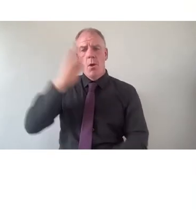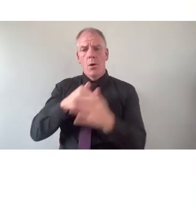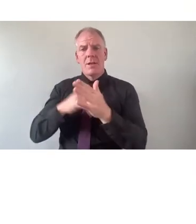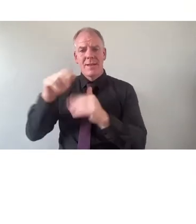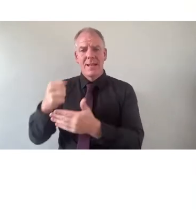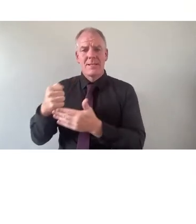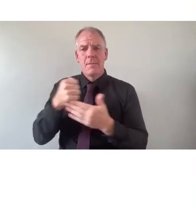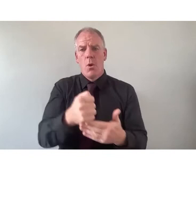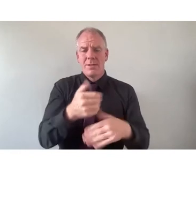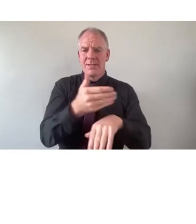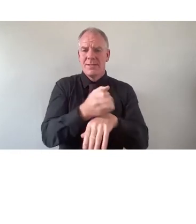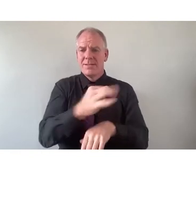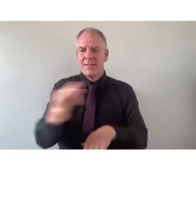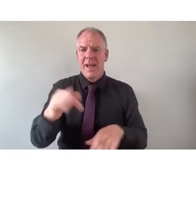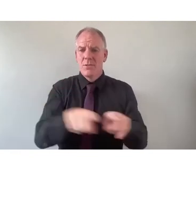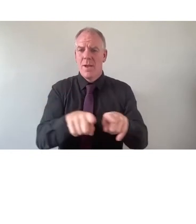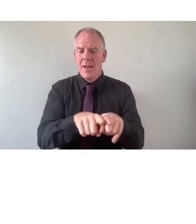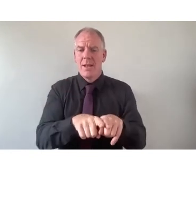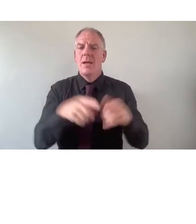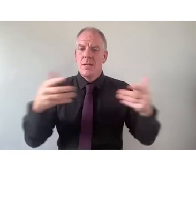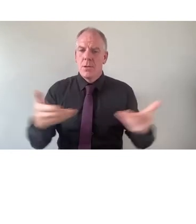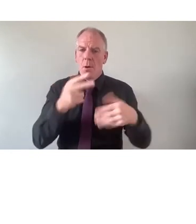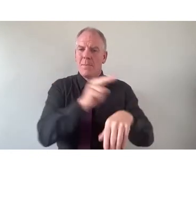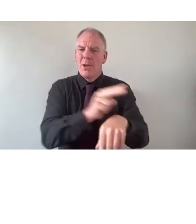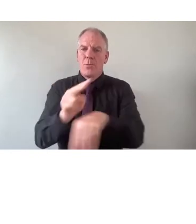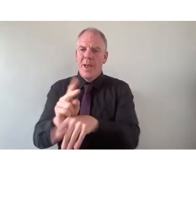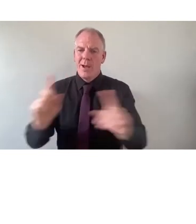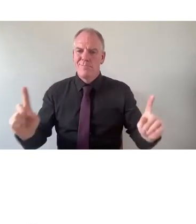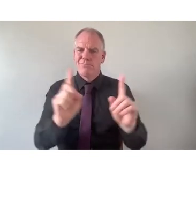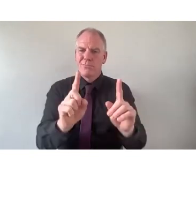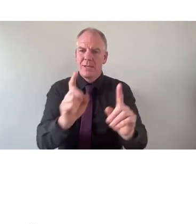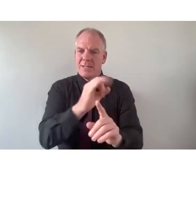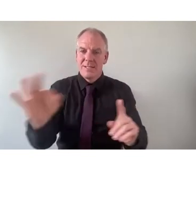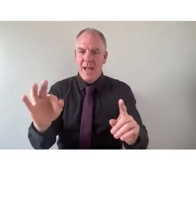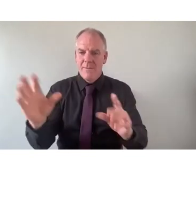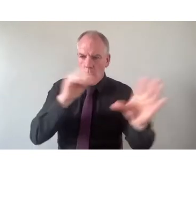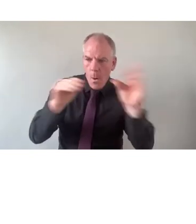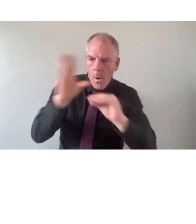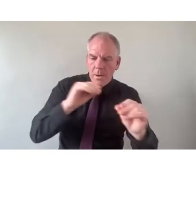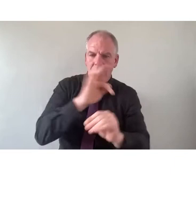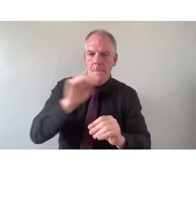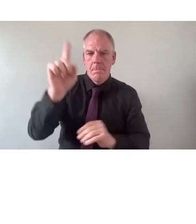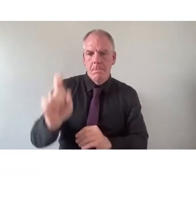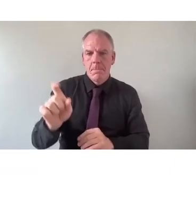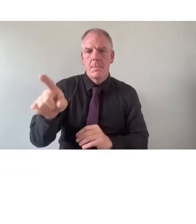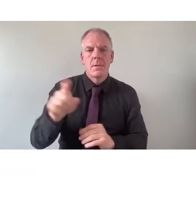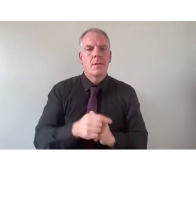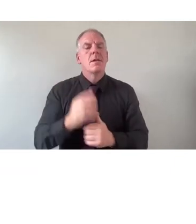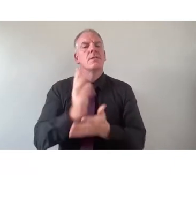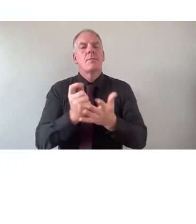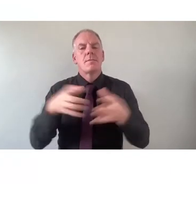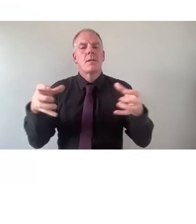employers themselves to promote a peer-to-peer learning. Sometimes for small and medium-sized enterprise, it is difficult to